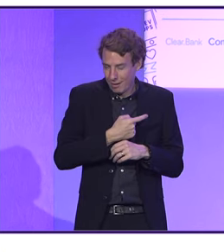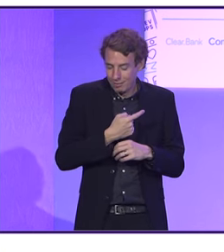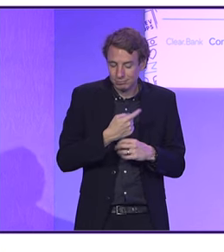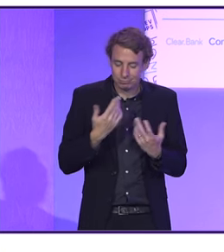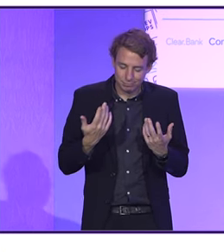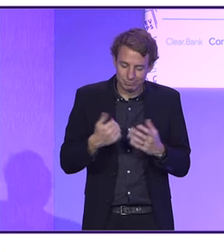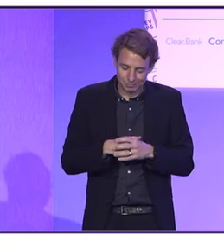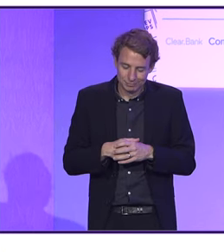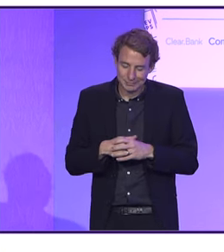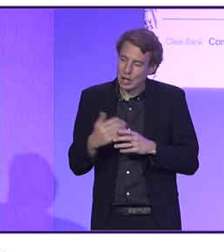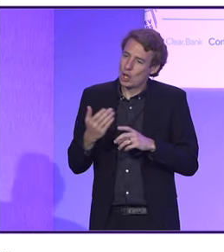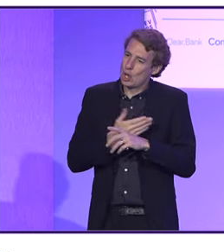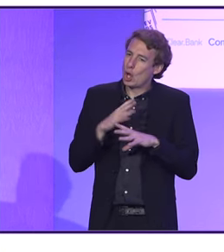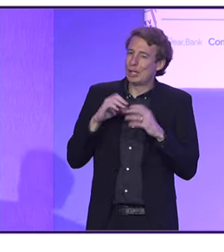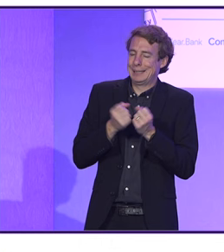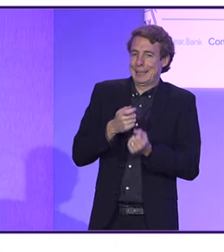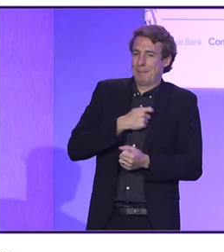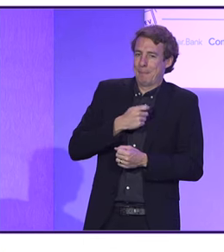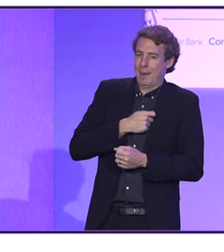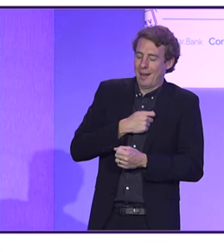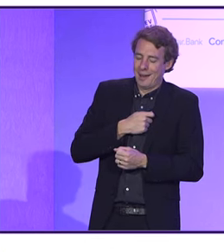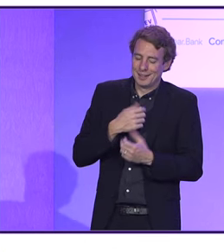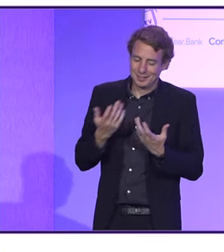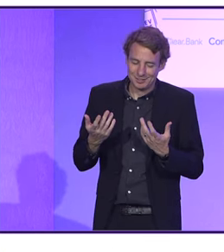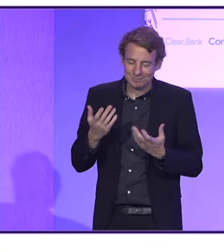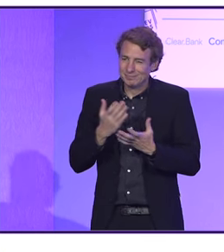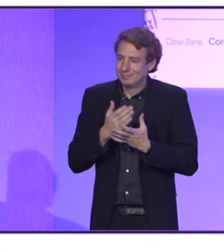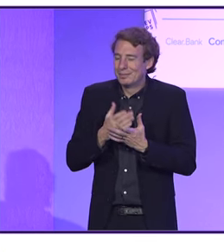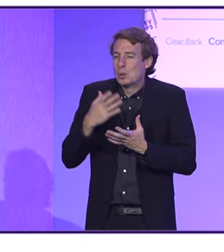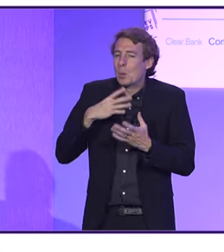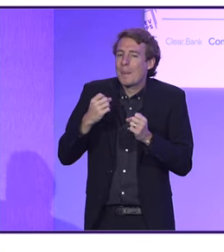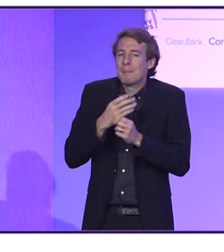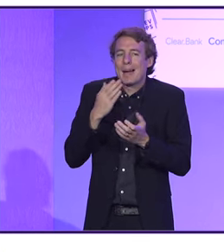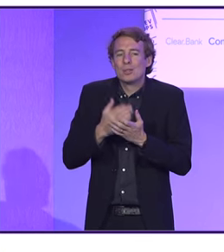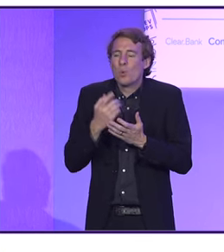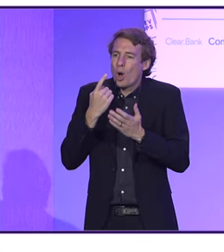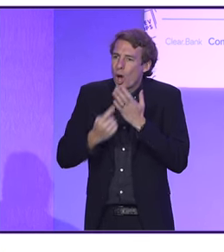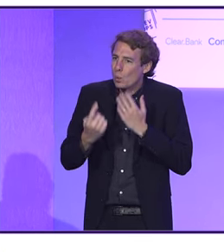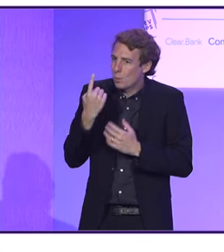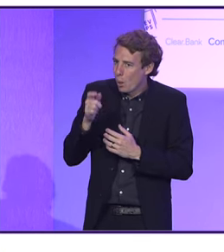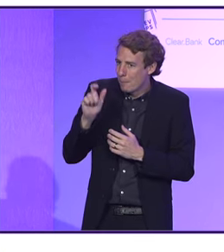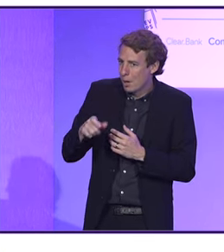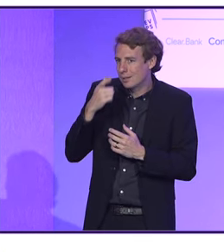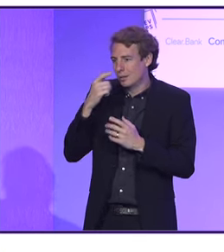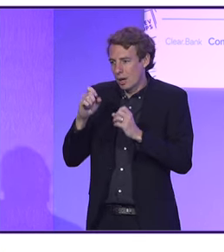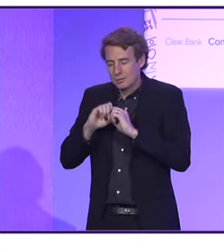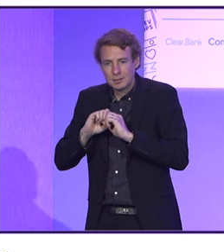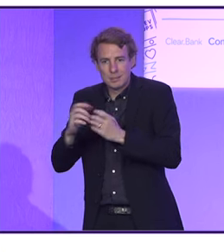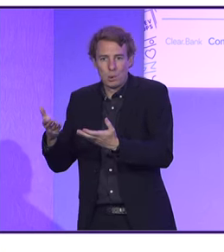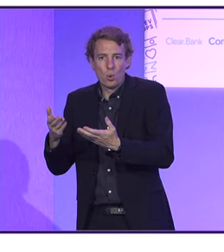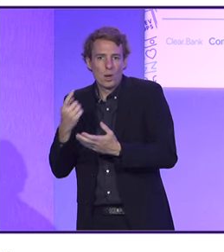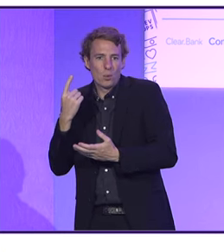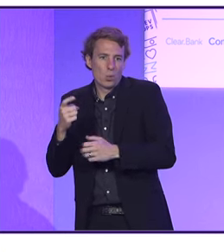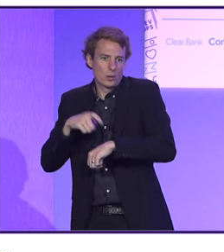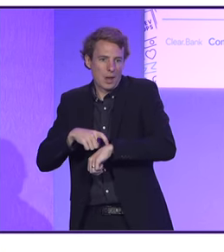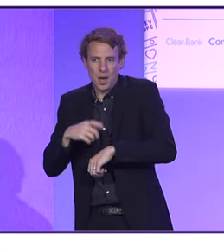member. And they were basically a mutex. So we wanted to make it so that only one person in the office could deploy at a time, because we were worried about having multiple